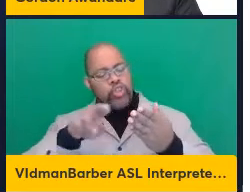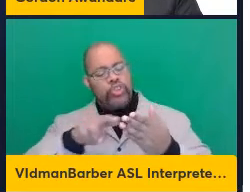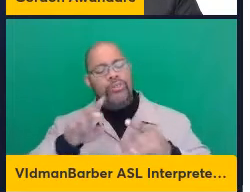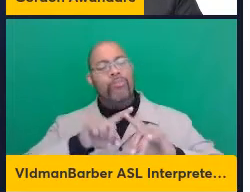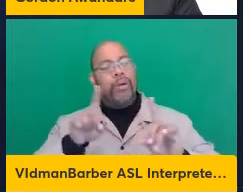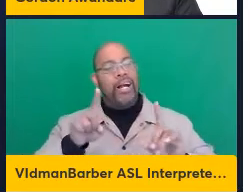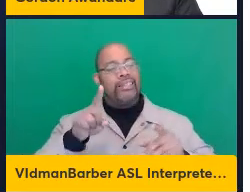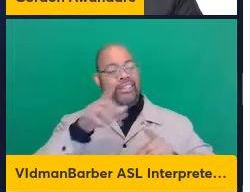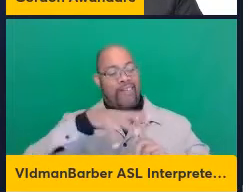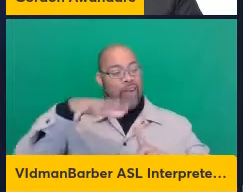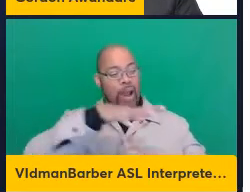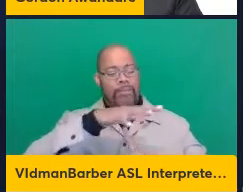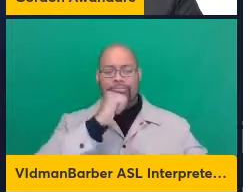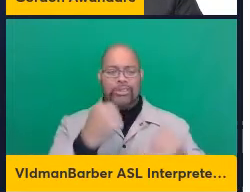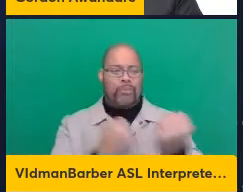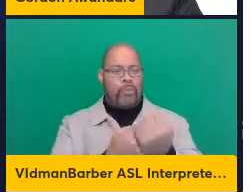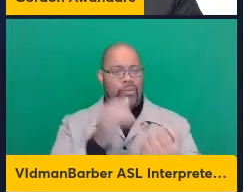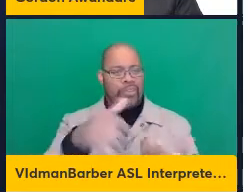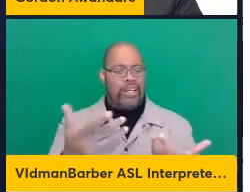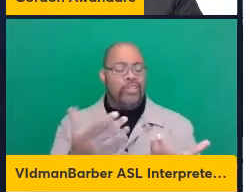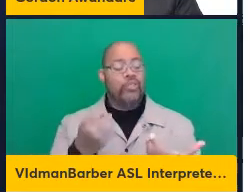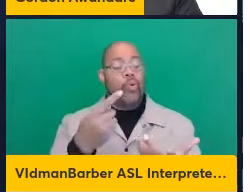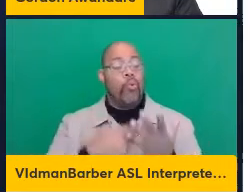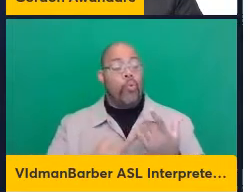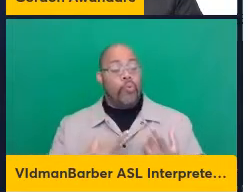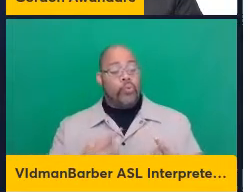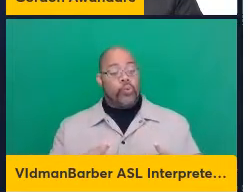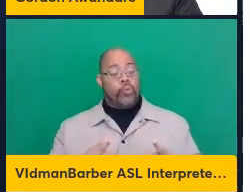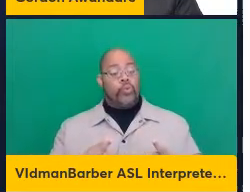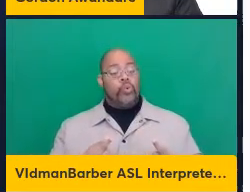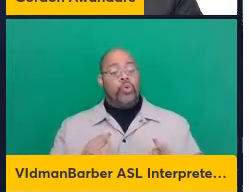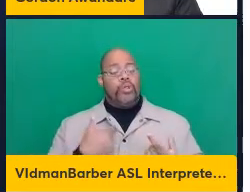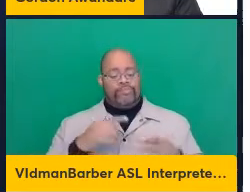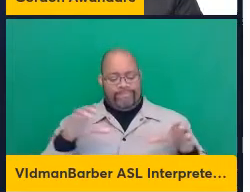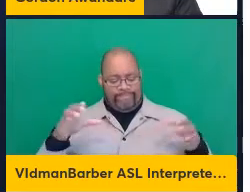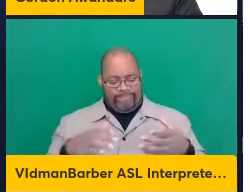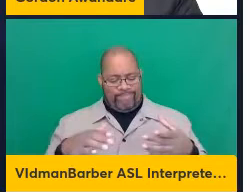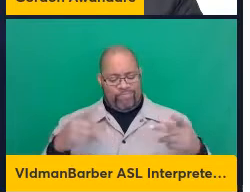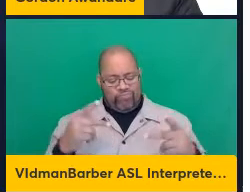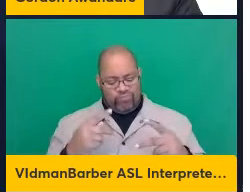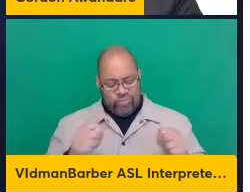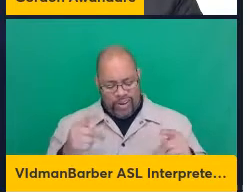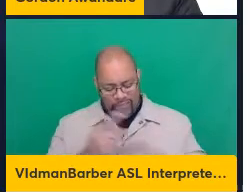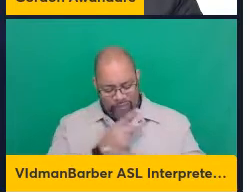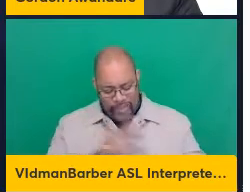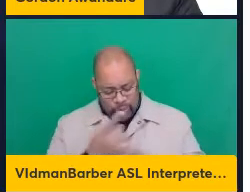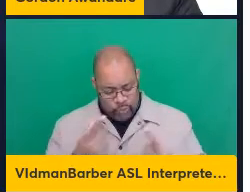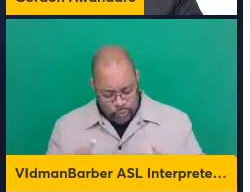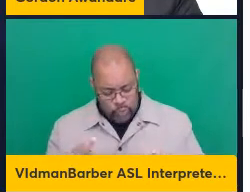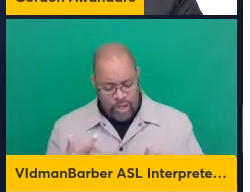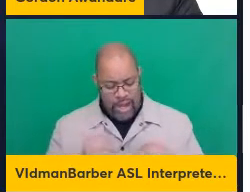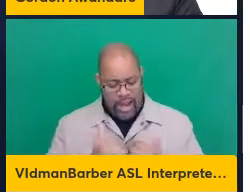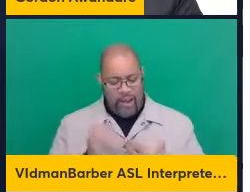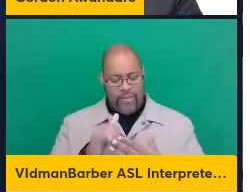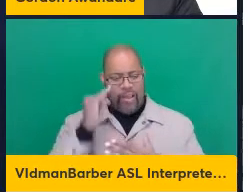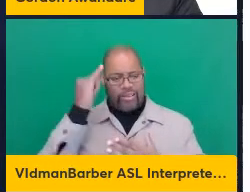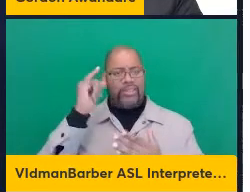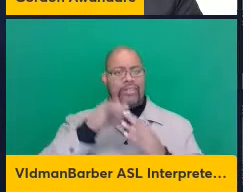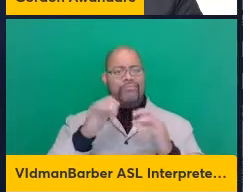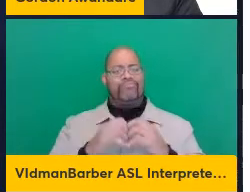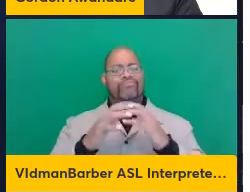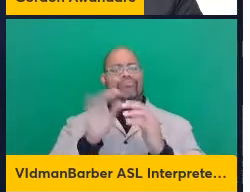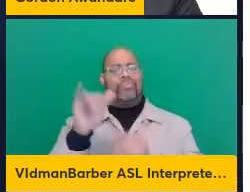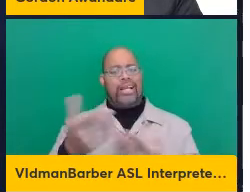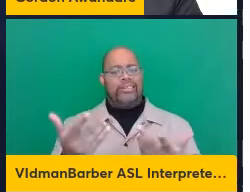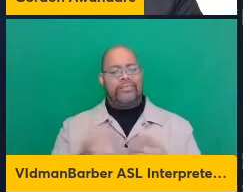but the environment did not support that. So what we did was to come together and do something about it, and that was how the idea of WAGBIP came about. It